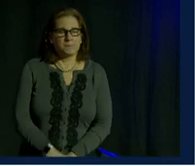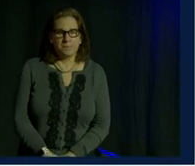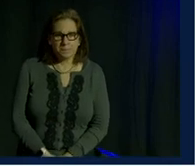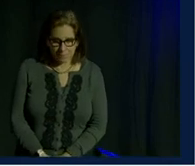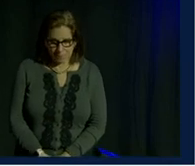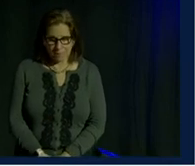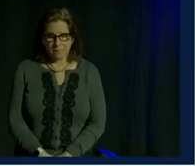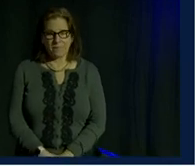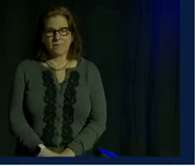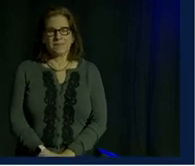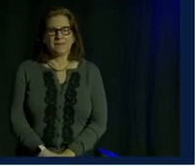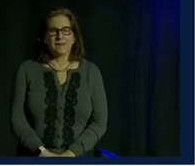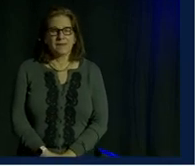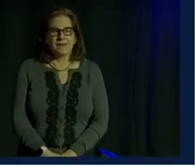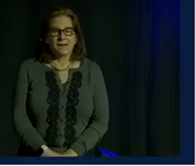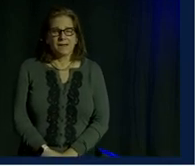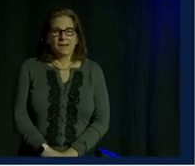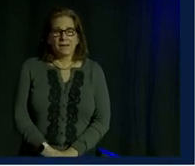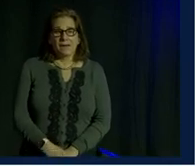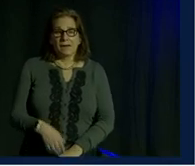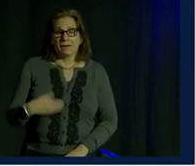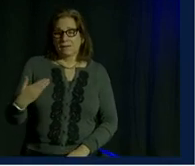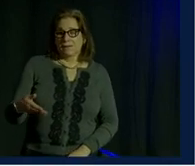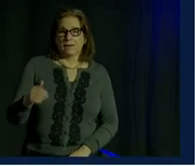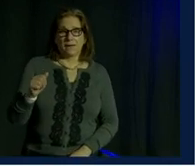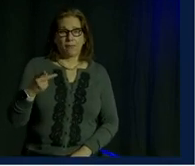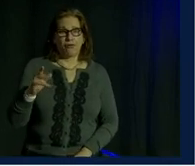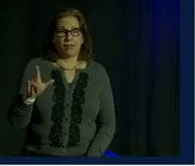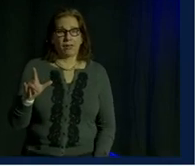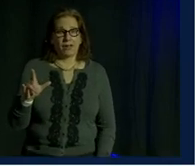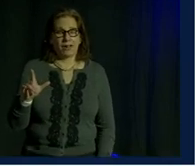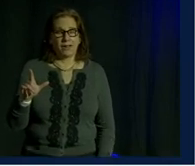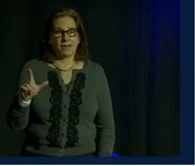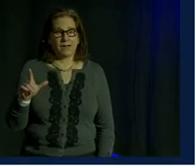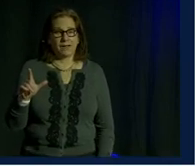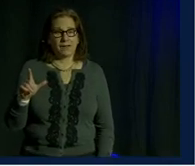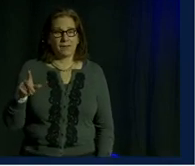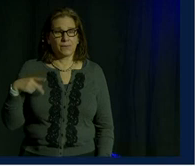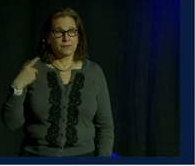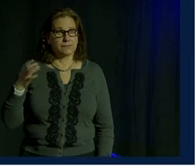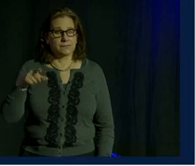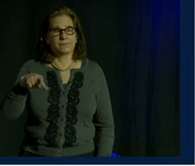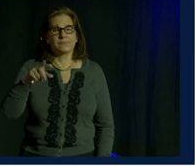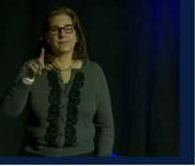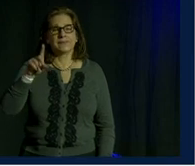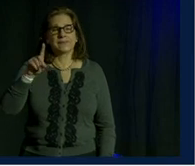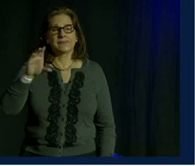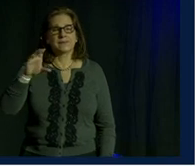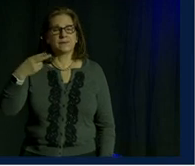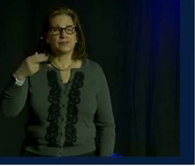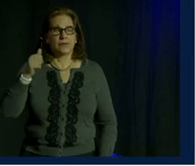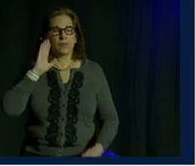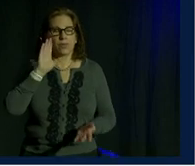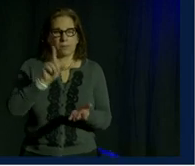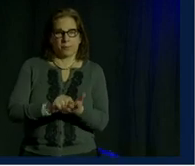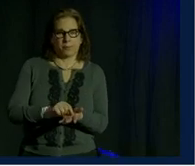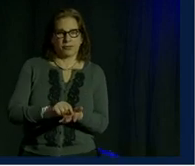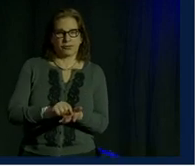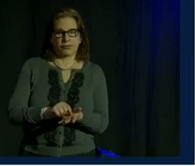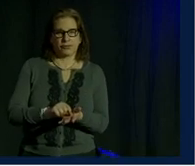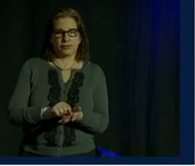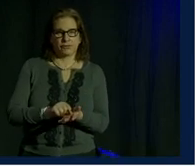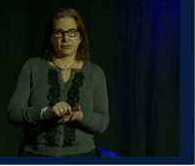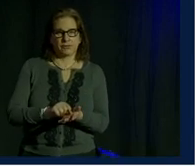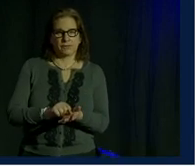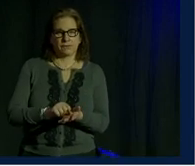In April, DCHA will soon be releasing a solicitation for commercial real estate brokerage services. It explores a new lease